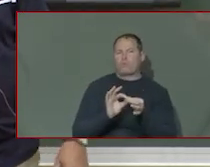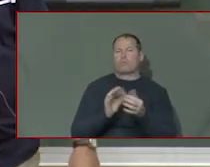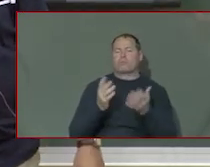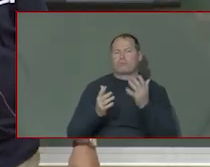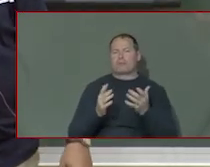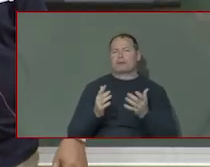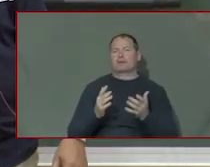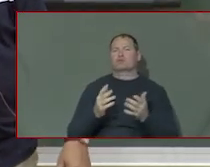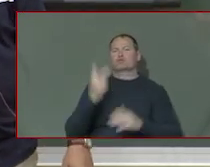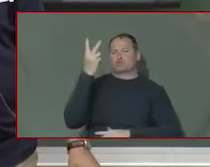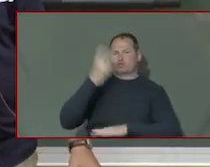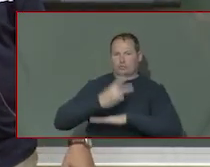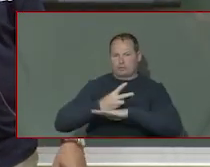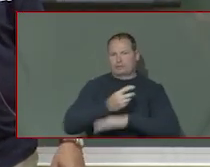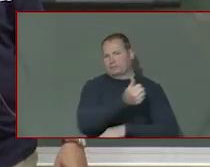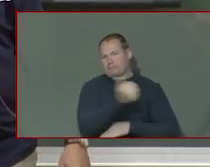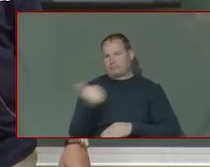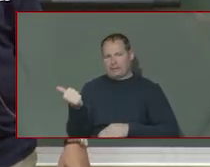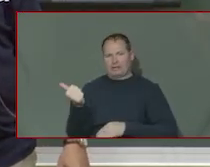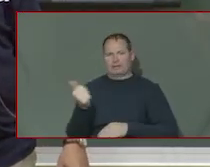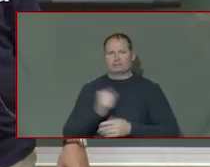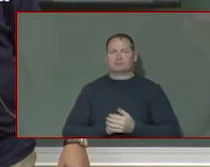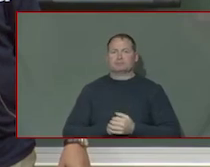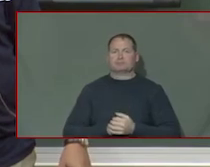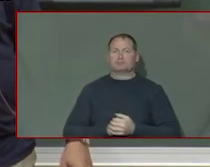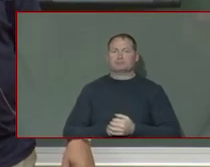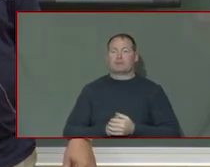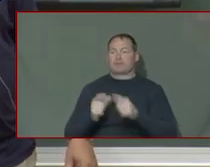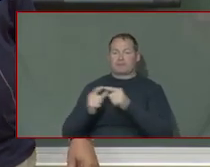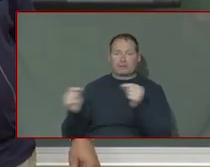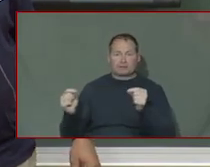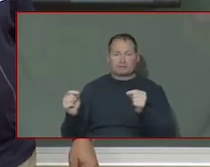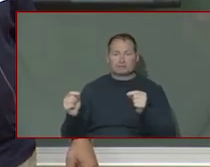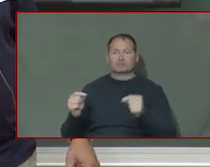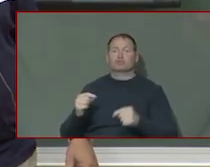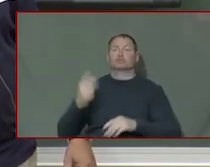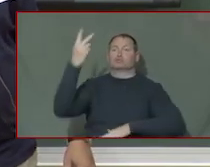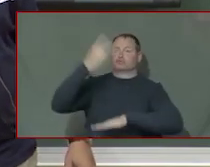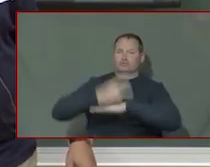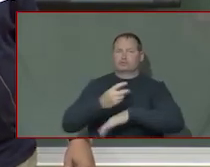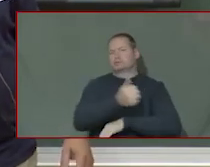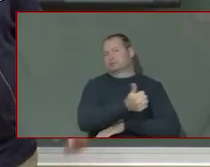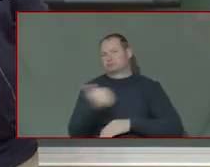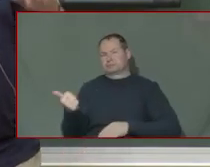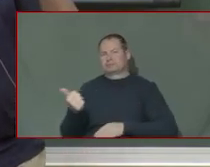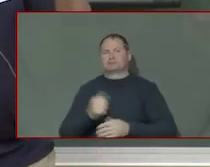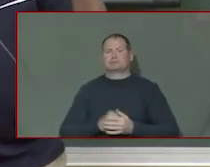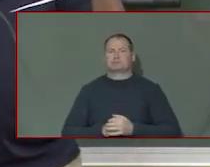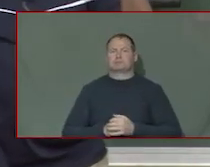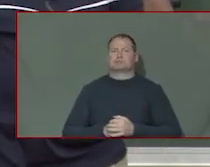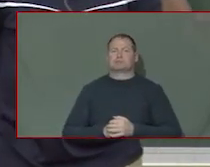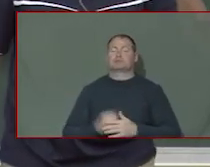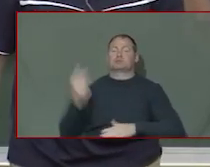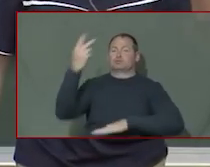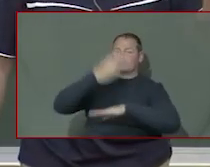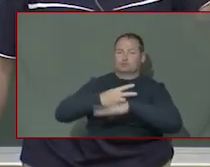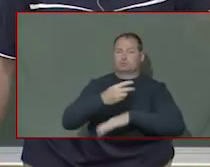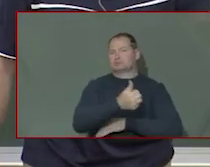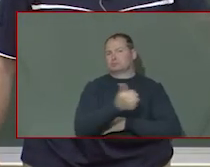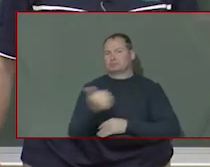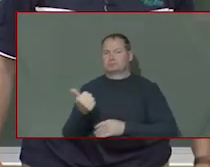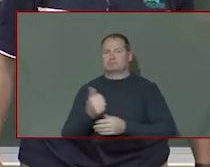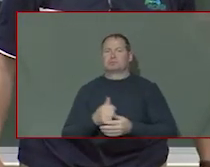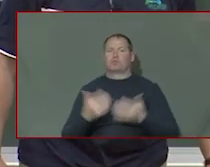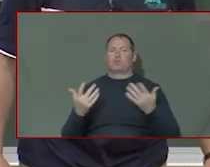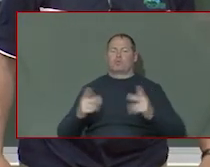Monday. And so you spend the rest of your life with a dialysis machine. What's the other alternative? You can get a